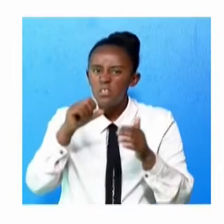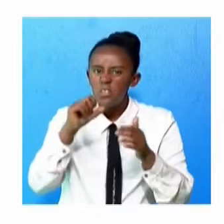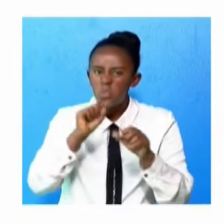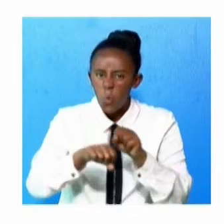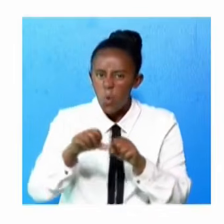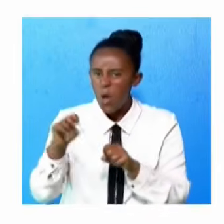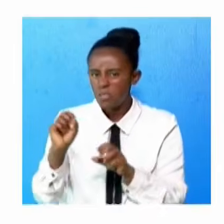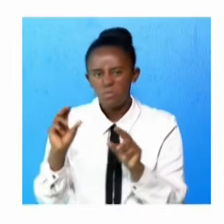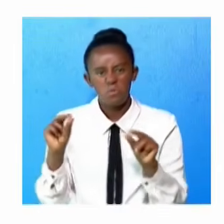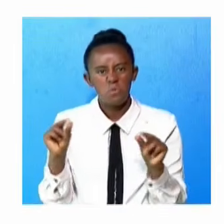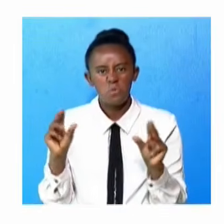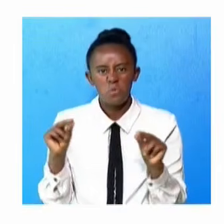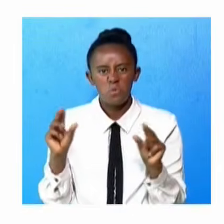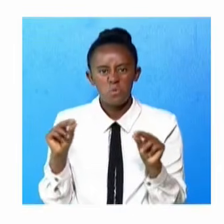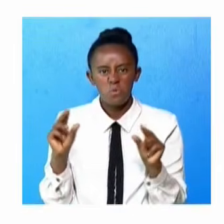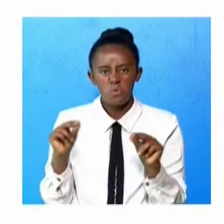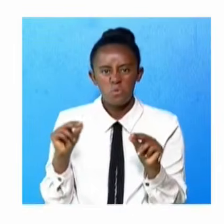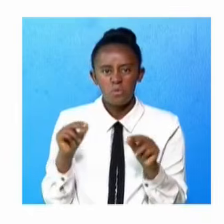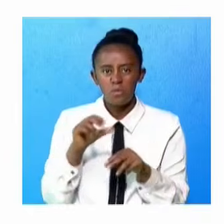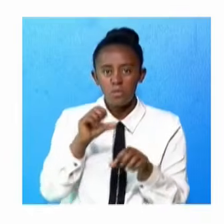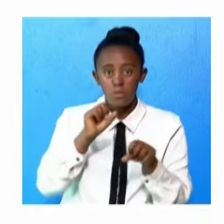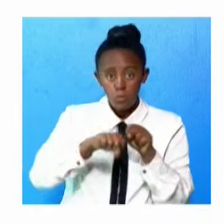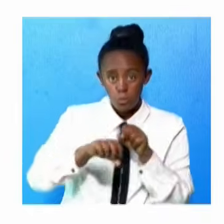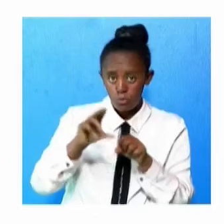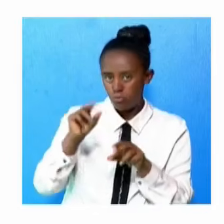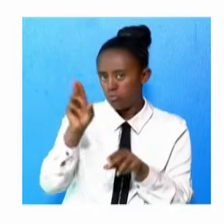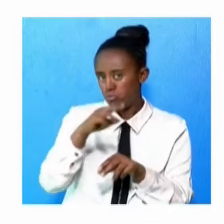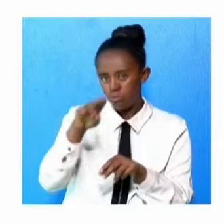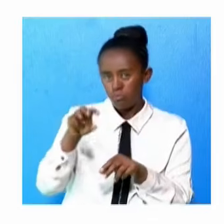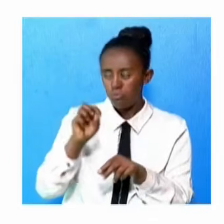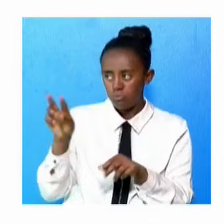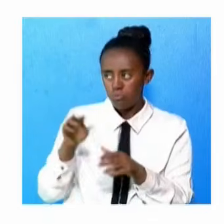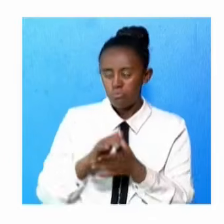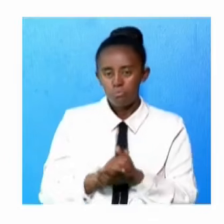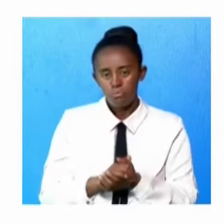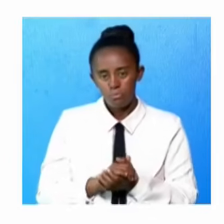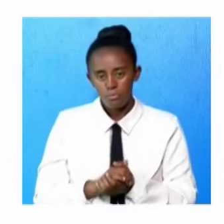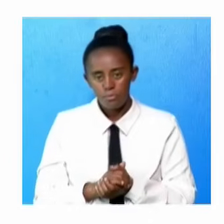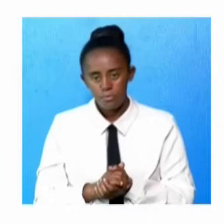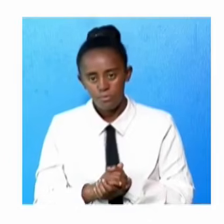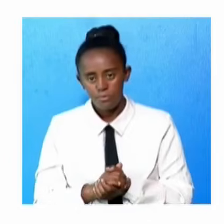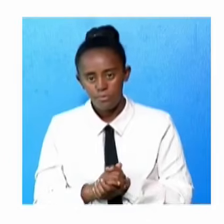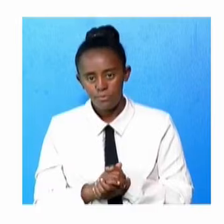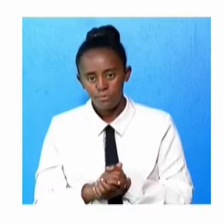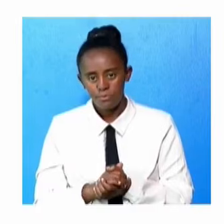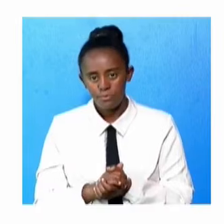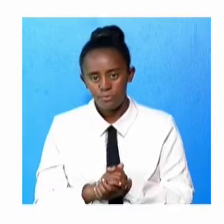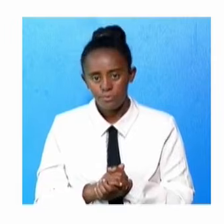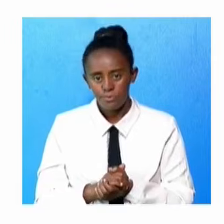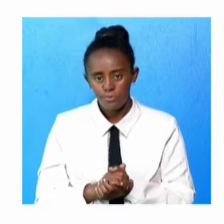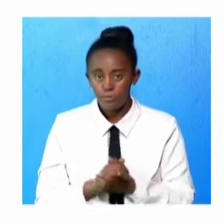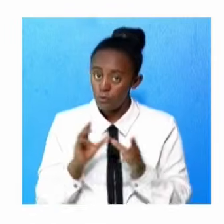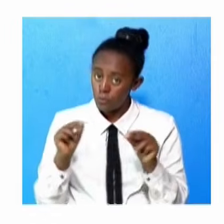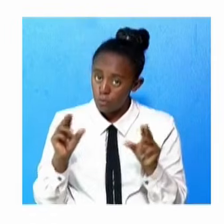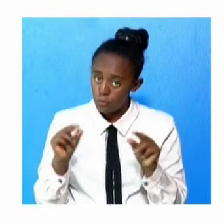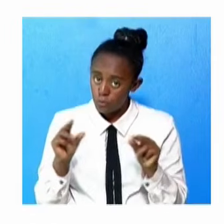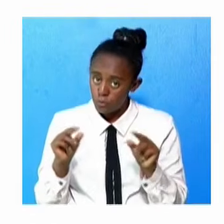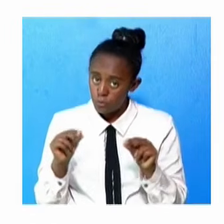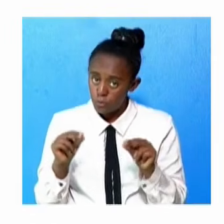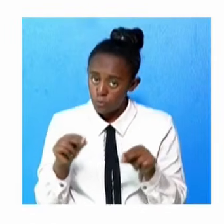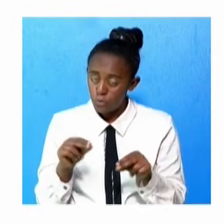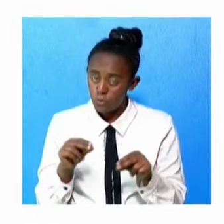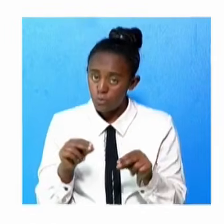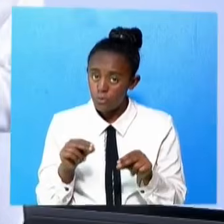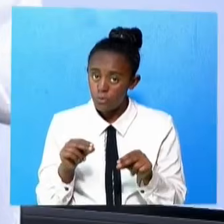structure, please. So as structure. No, students, don't use in such a way. Yeah, you have